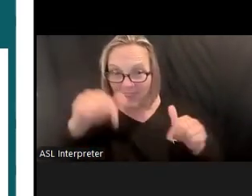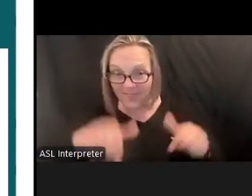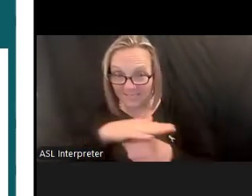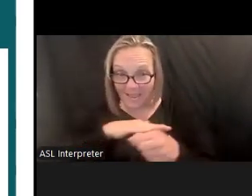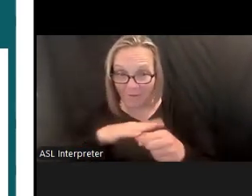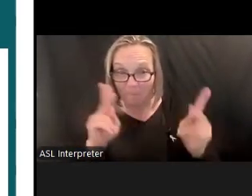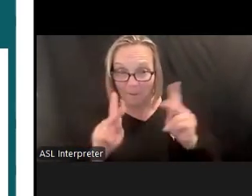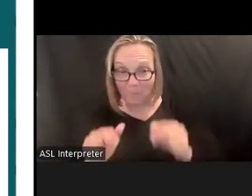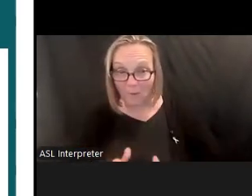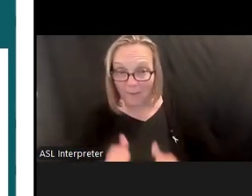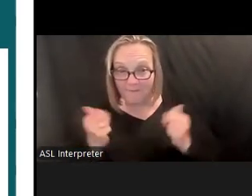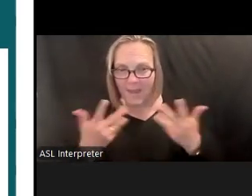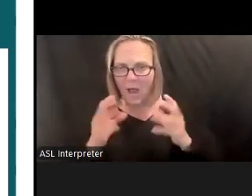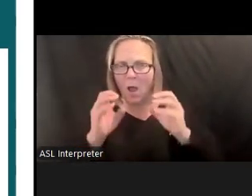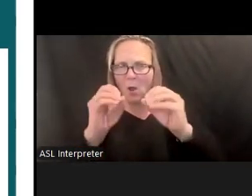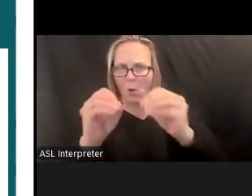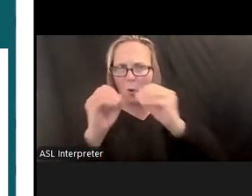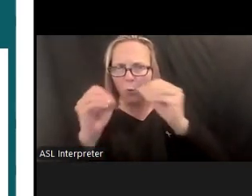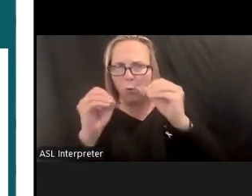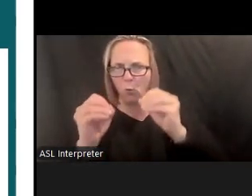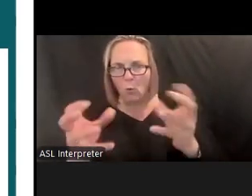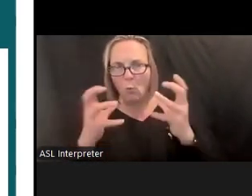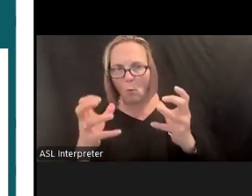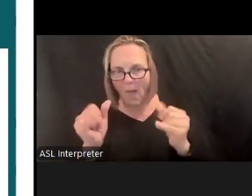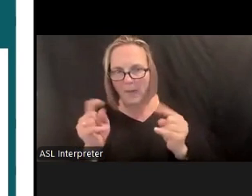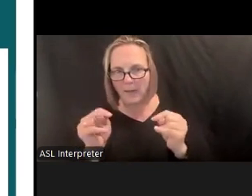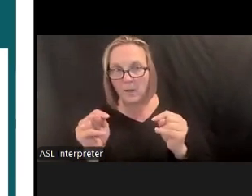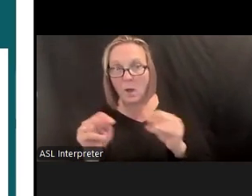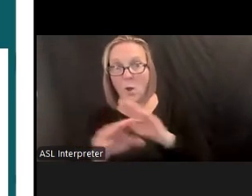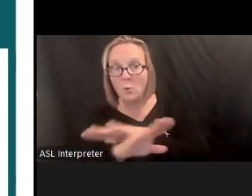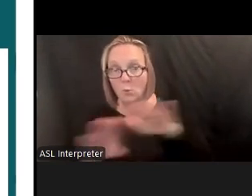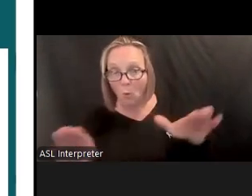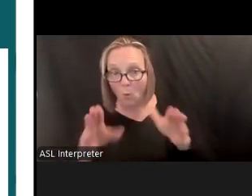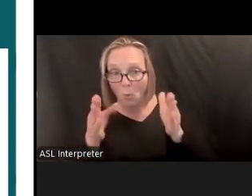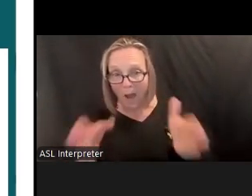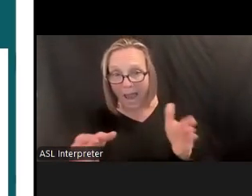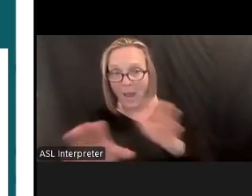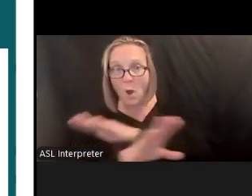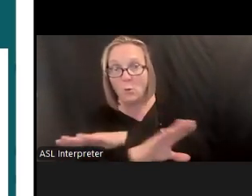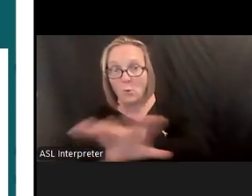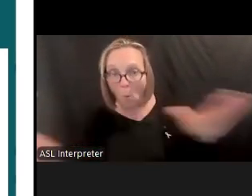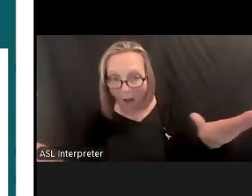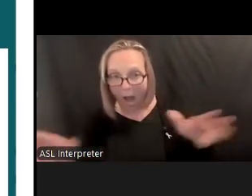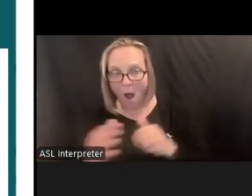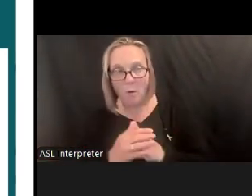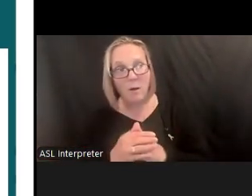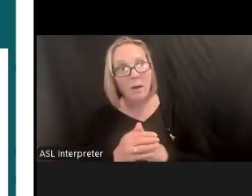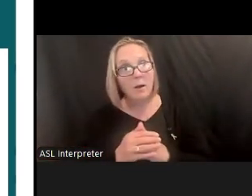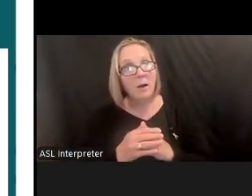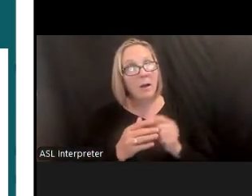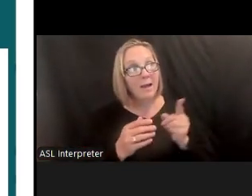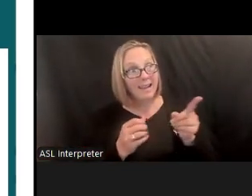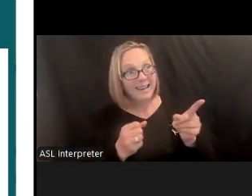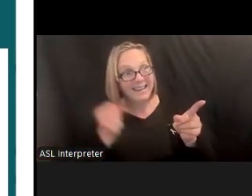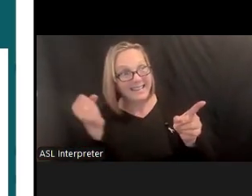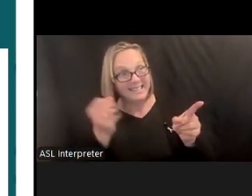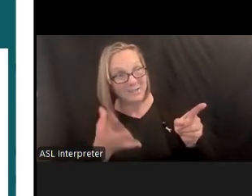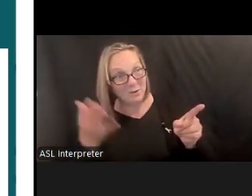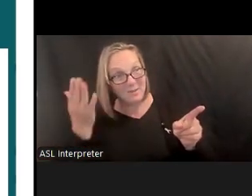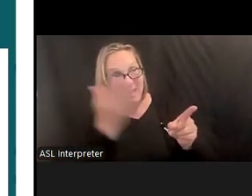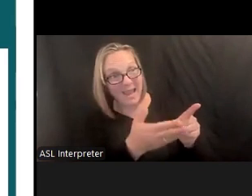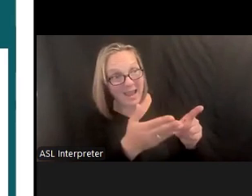neighborhood wants a casino. No, no way, no how. Wynn Casinos just canceled their